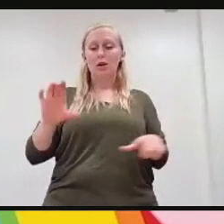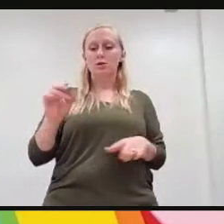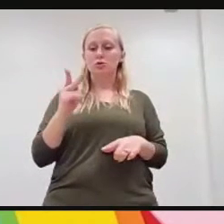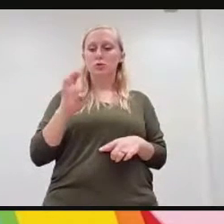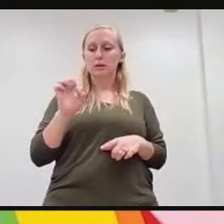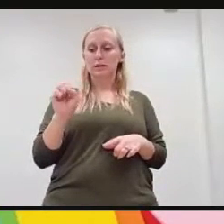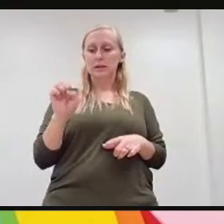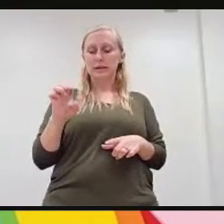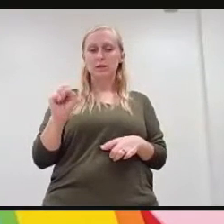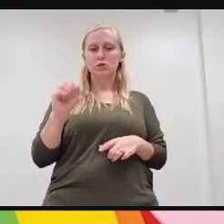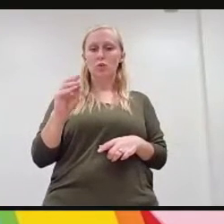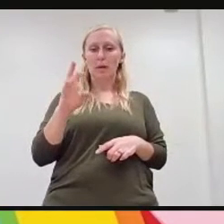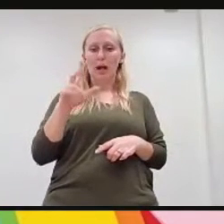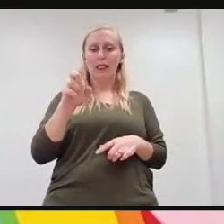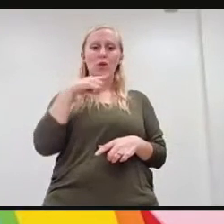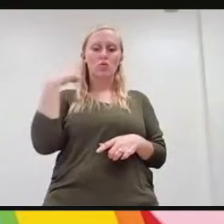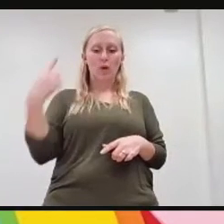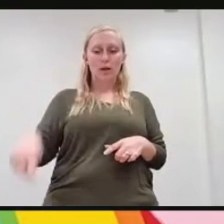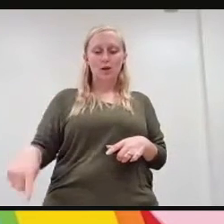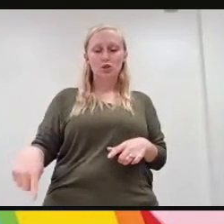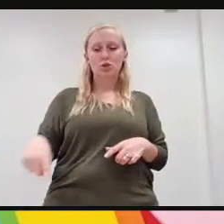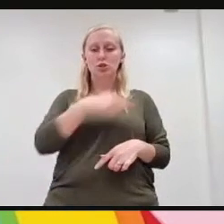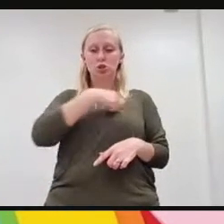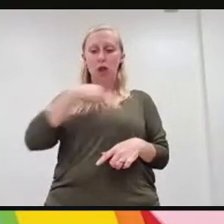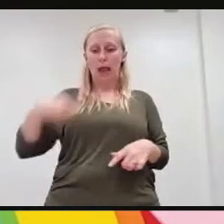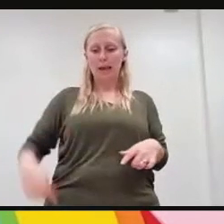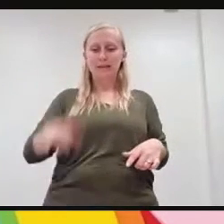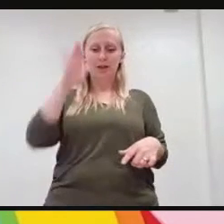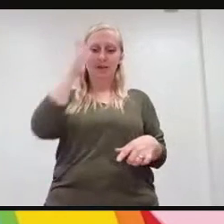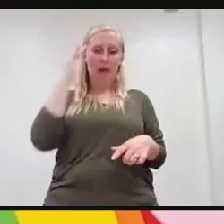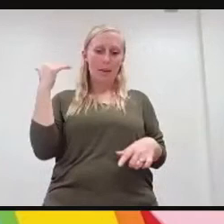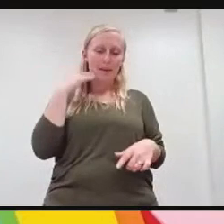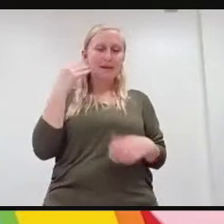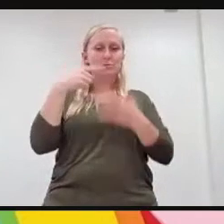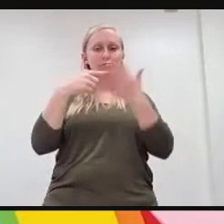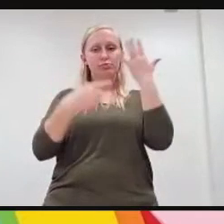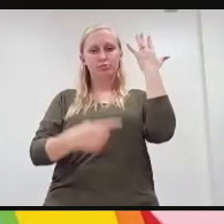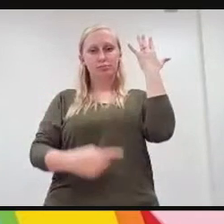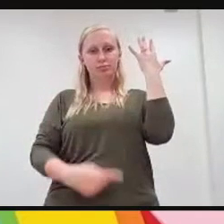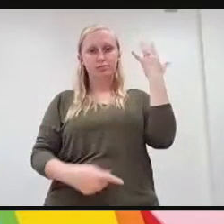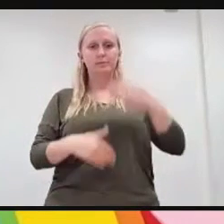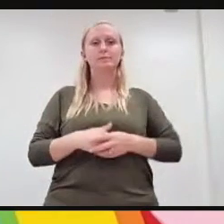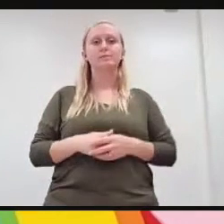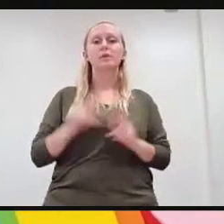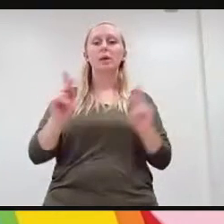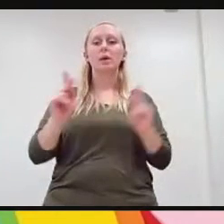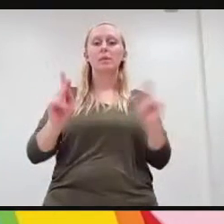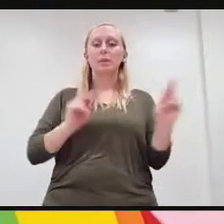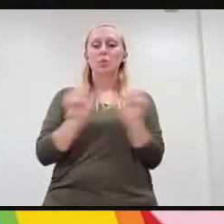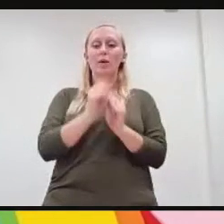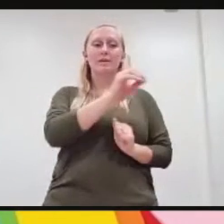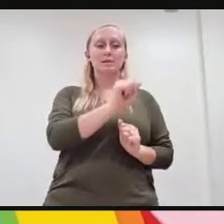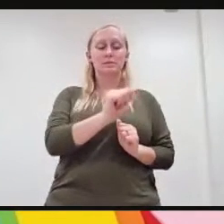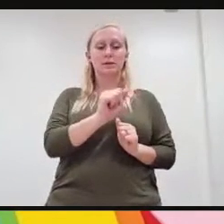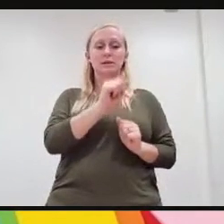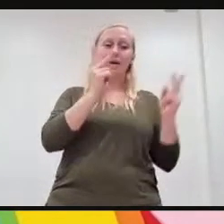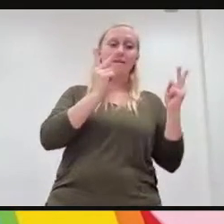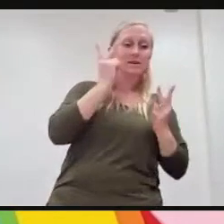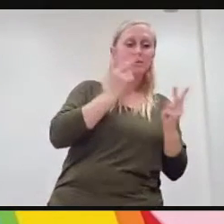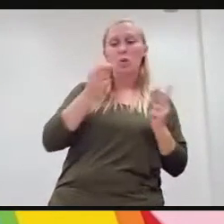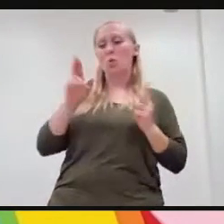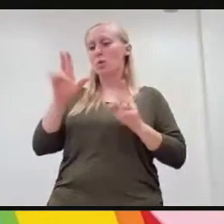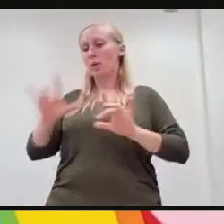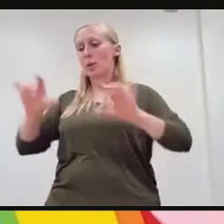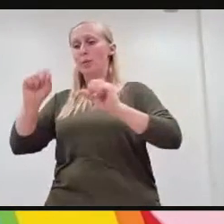Chuukese, Somali, Russian, Chinese, Vietnamese, and many more. People with disabilities, visible or